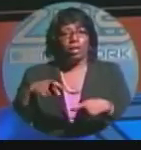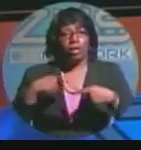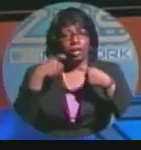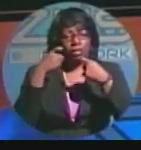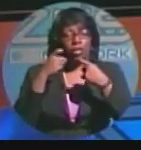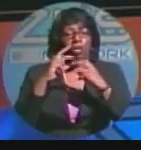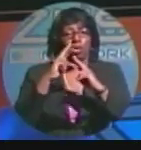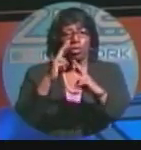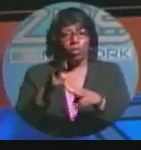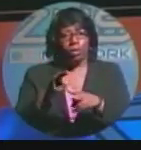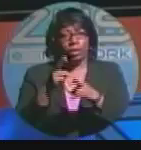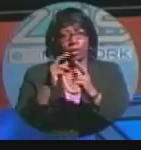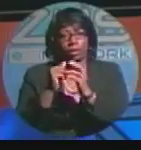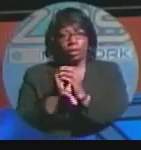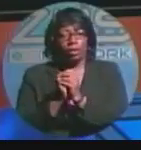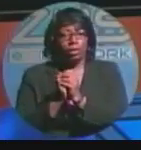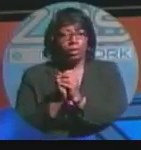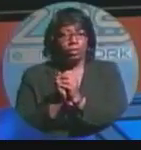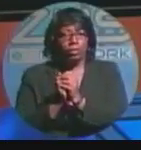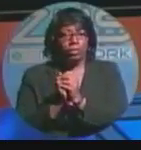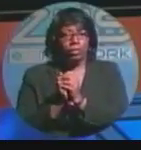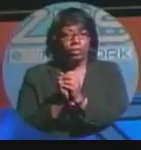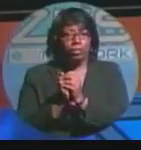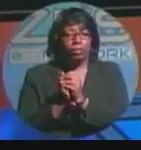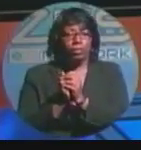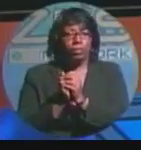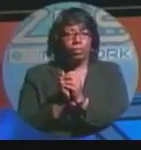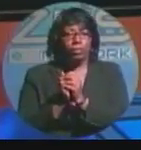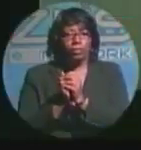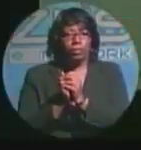the damage to the eastern part of that island.